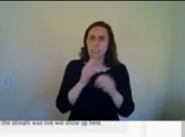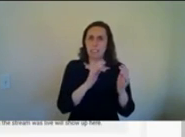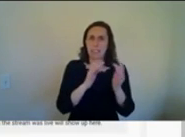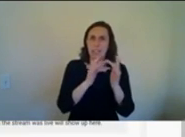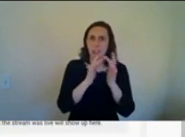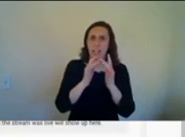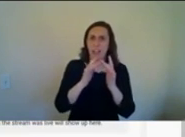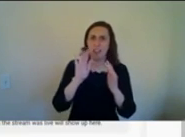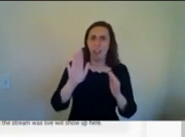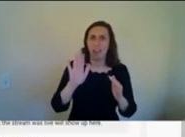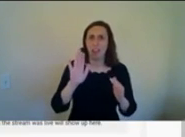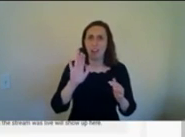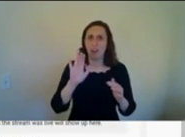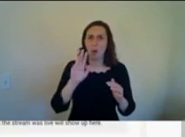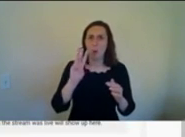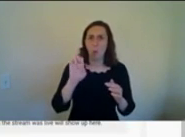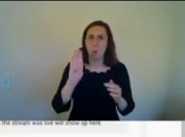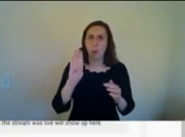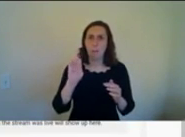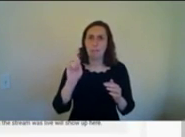that this.